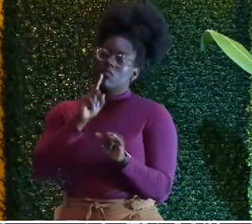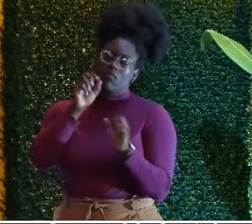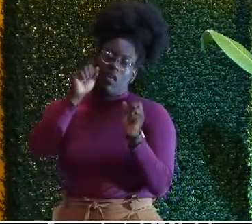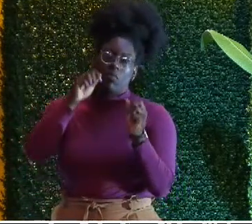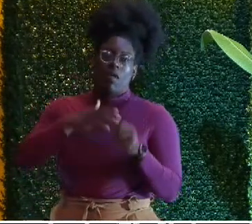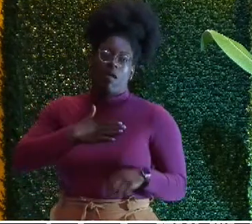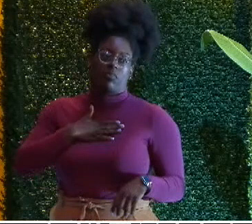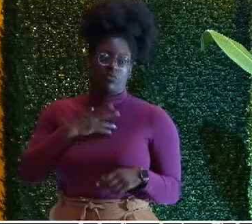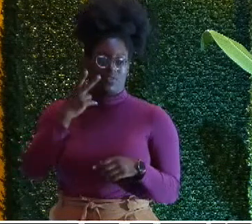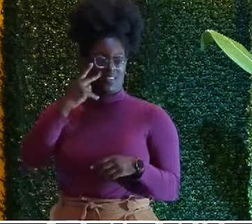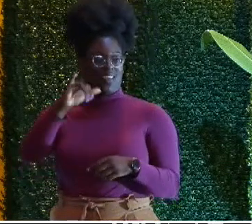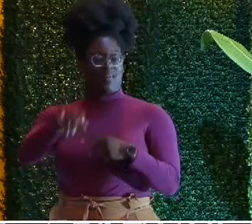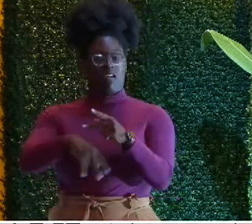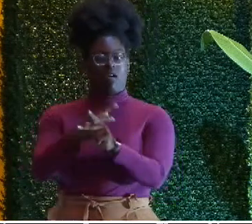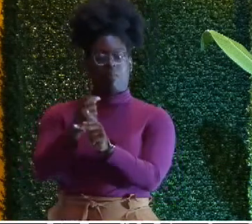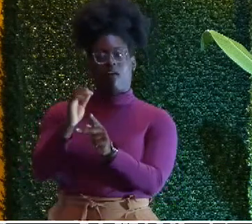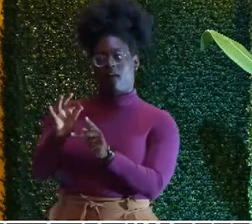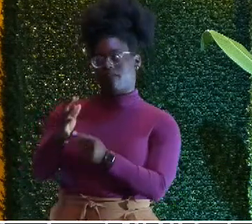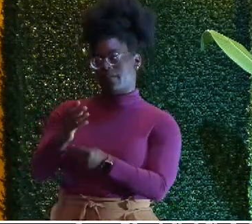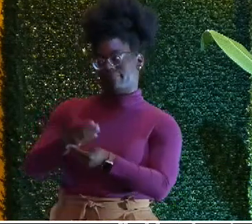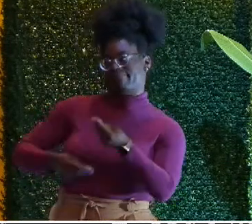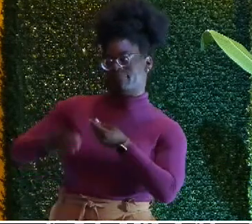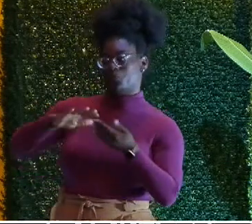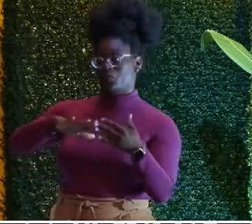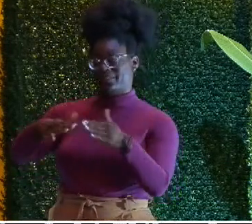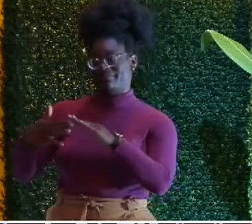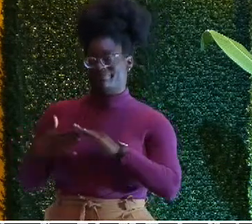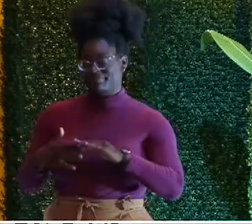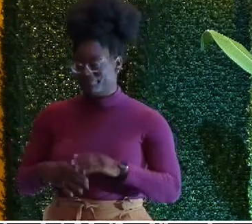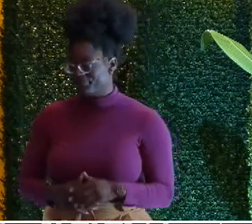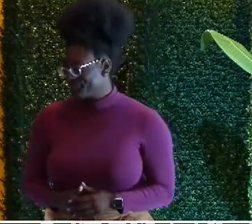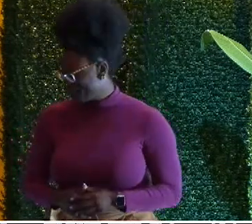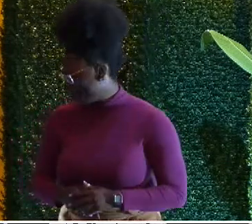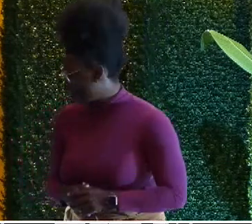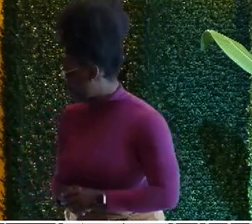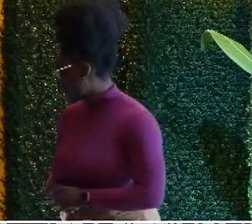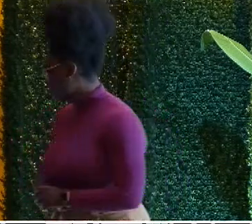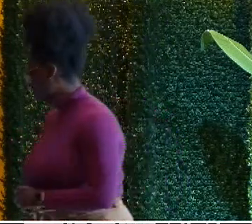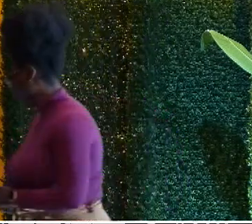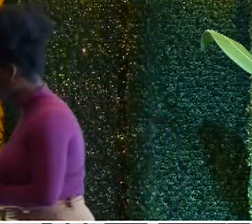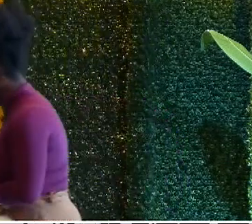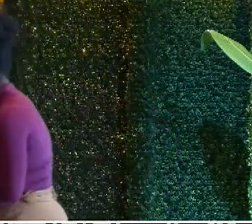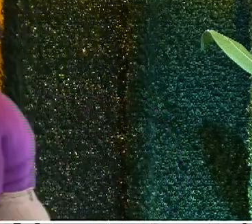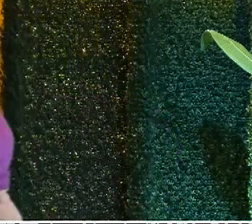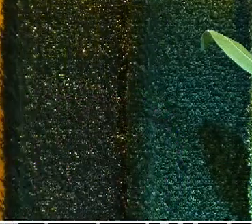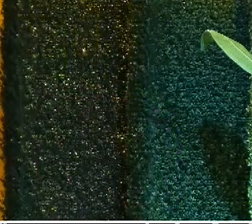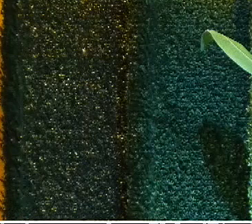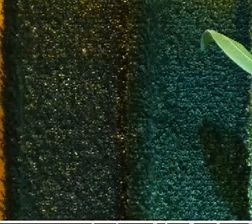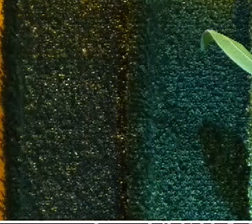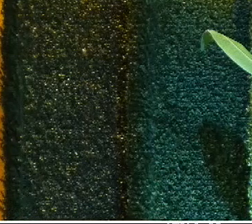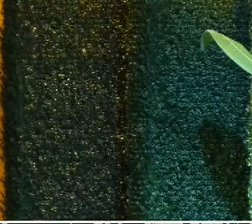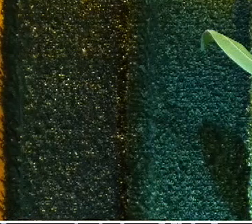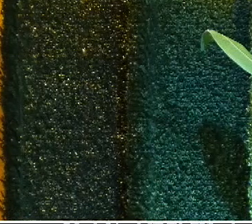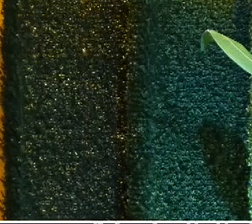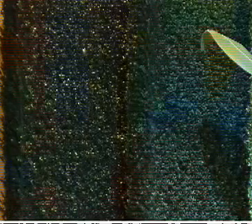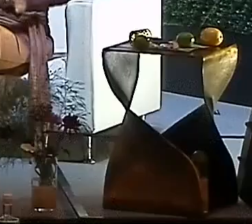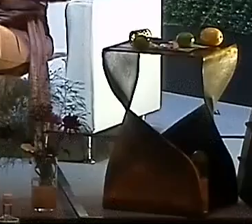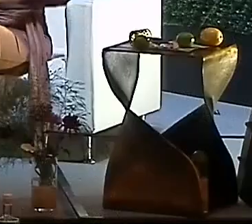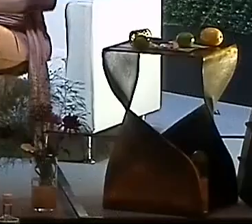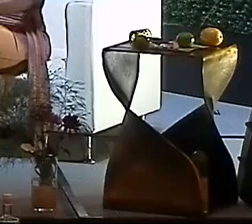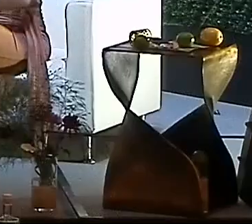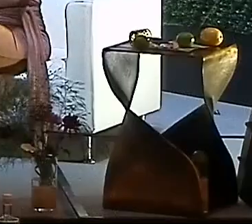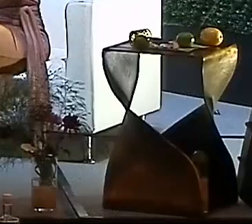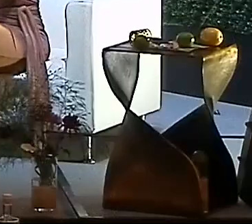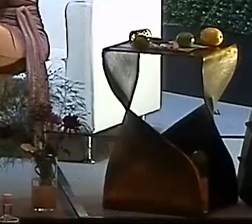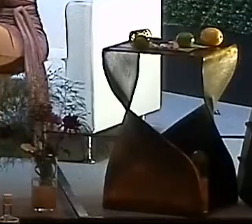Mm-hmm. So we got a couple questions from the audience. Excellent questions. I don't think we can do them all. I know we can,